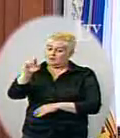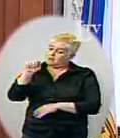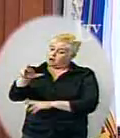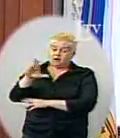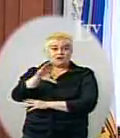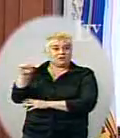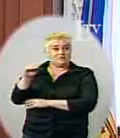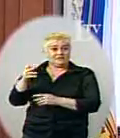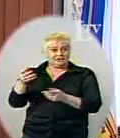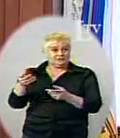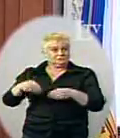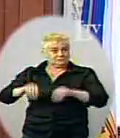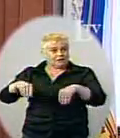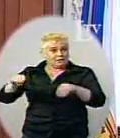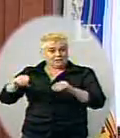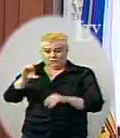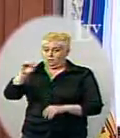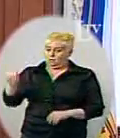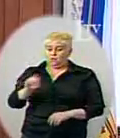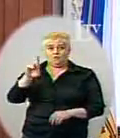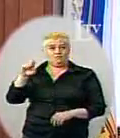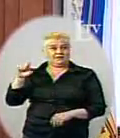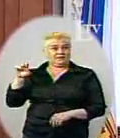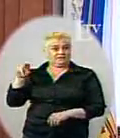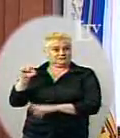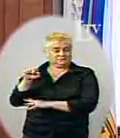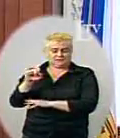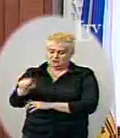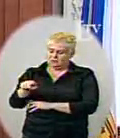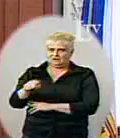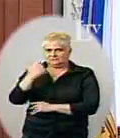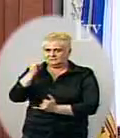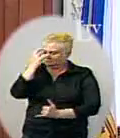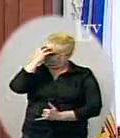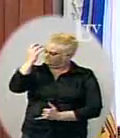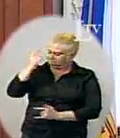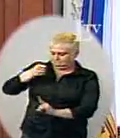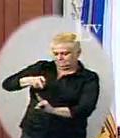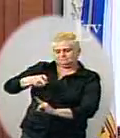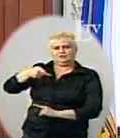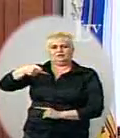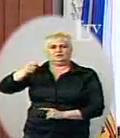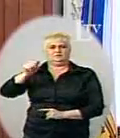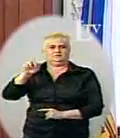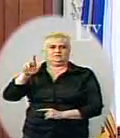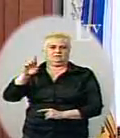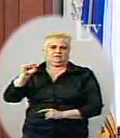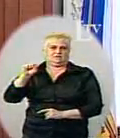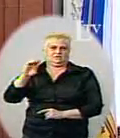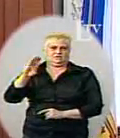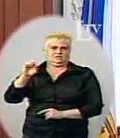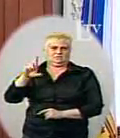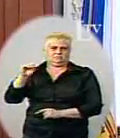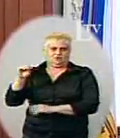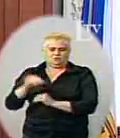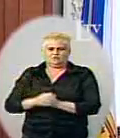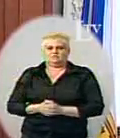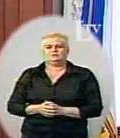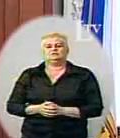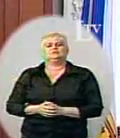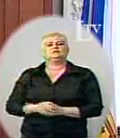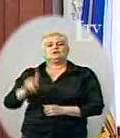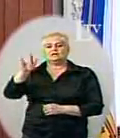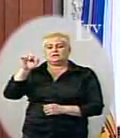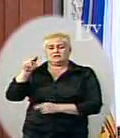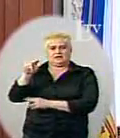his loyalty for or pride in his hometown of Parsborough. Ken Spini,